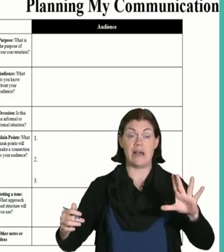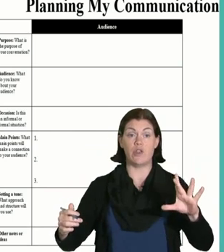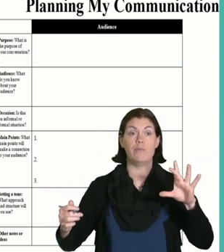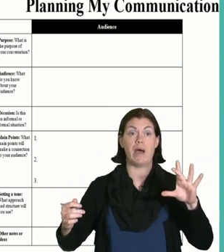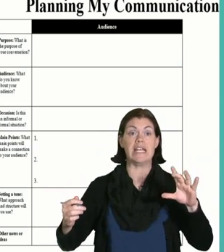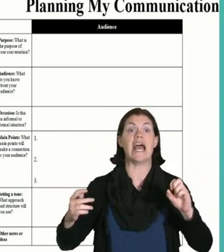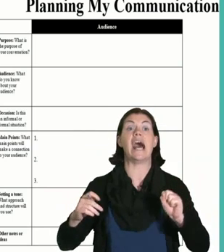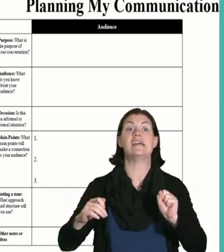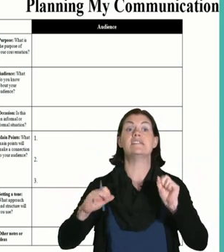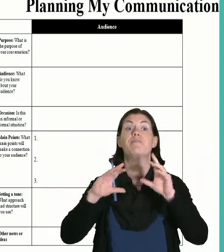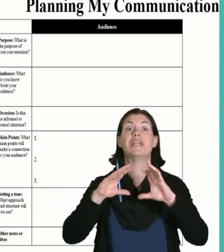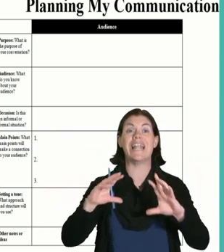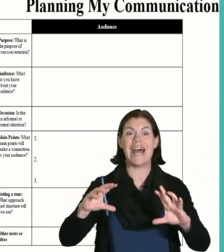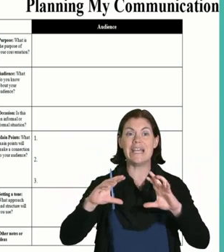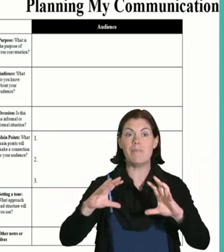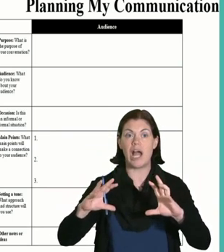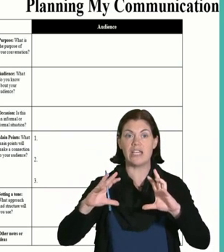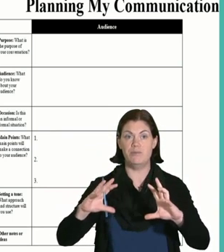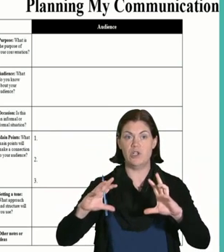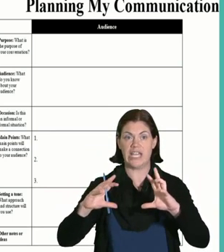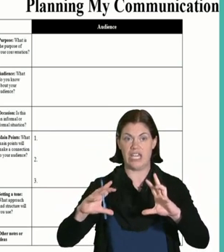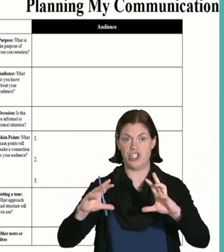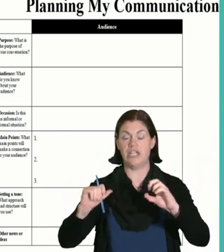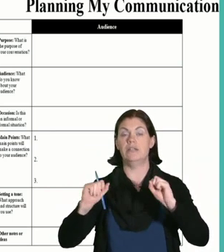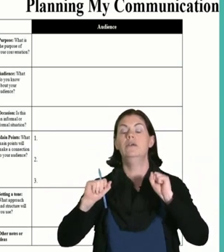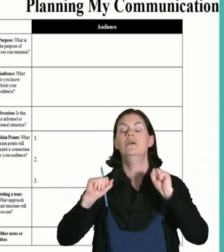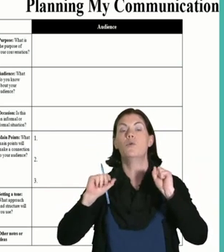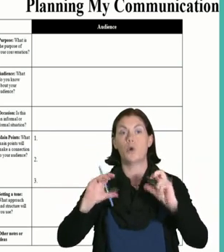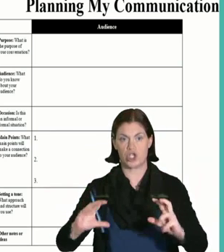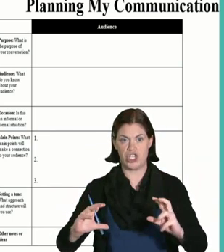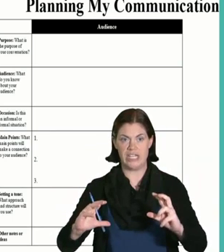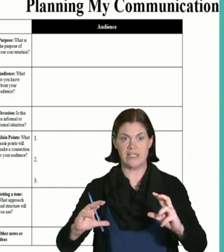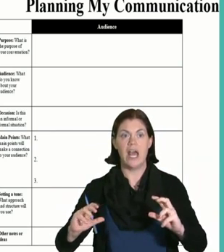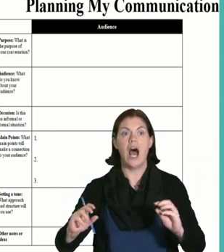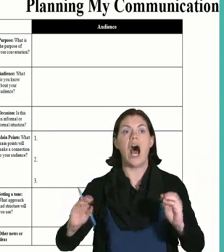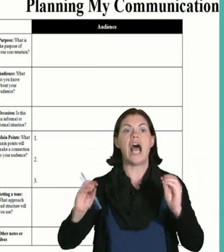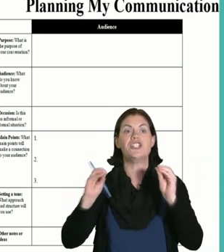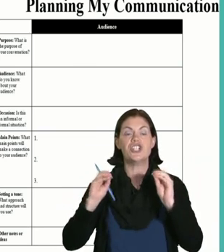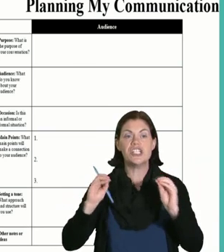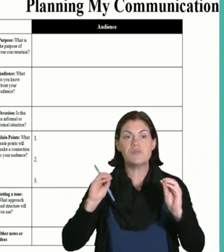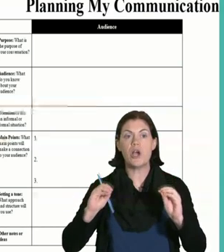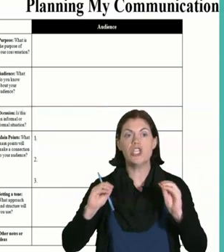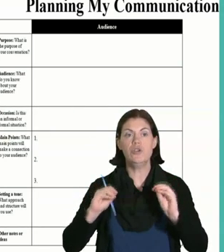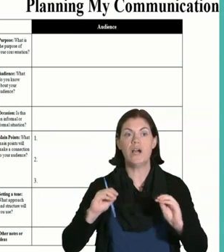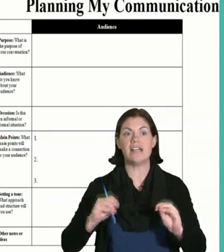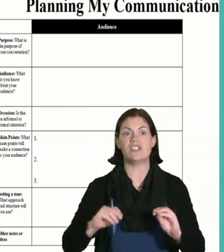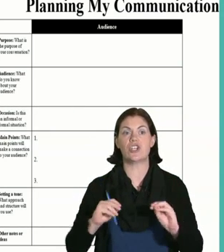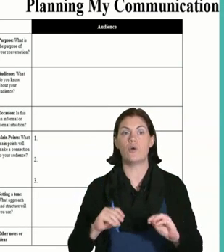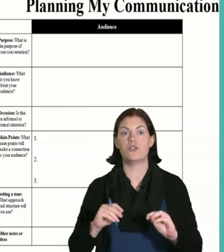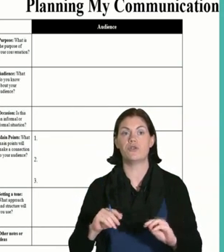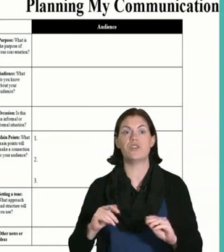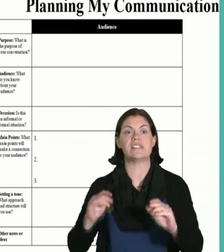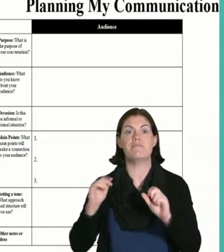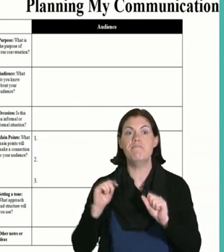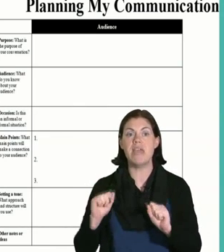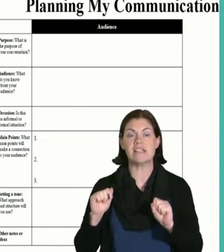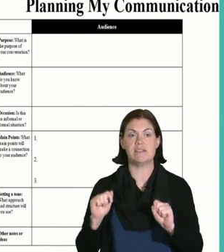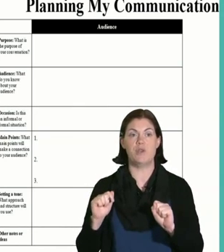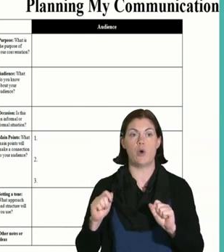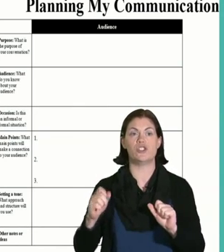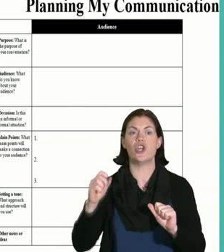last download button has the Planning My Communication worksheet. I just want you guys to go through